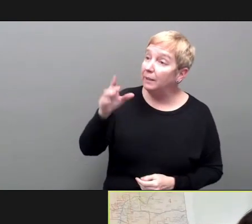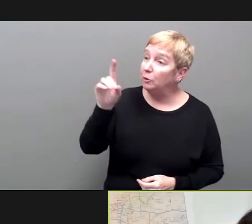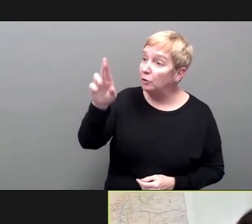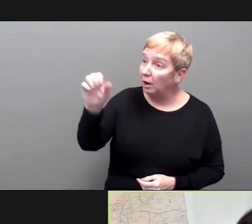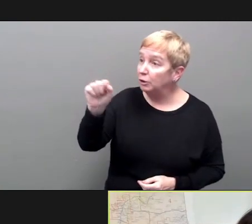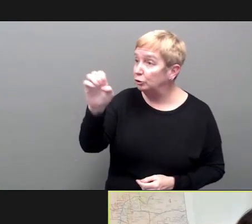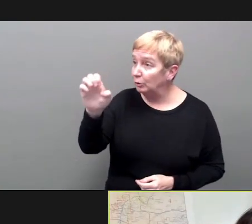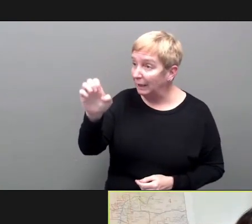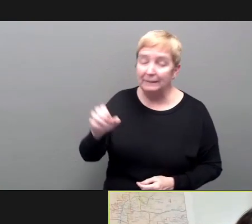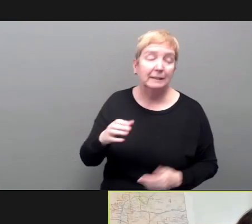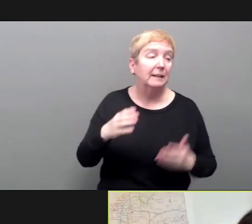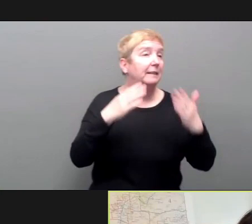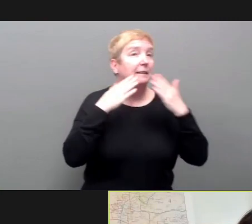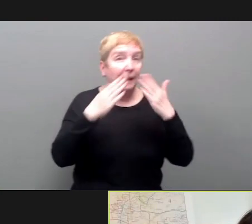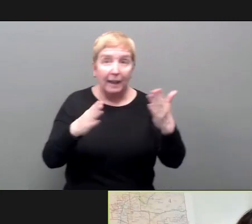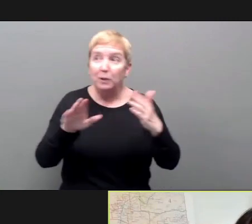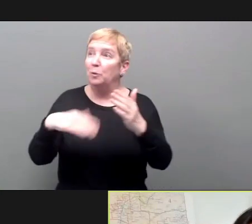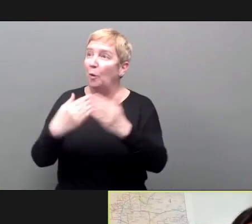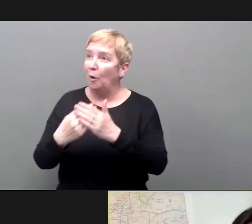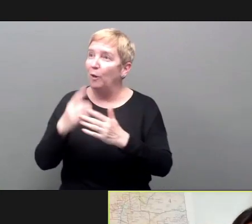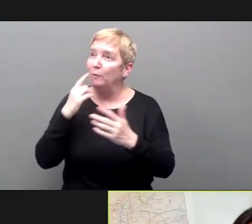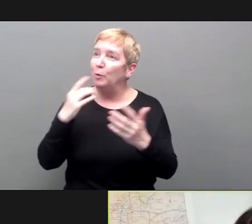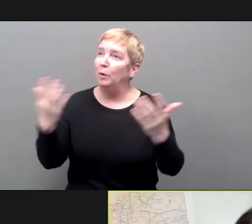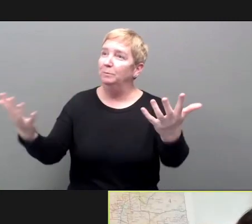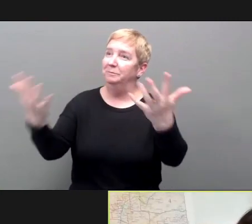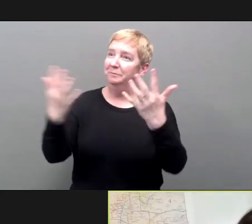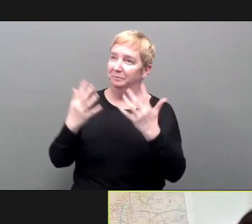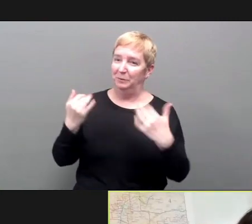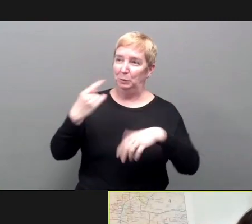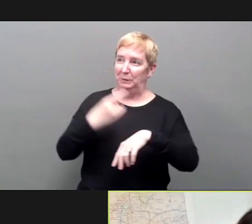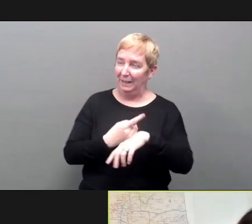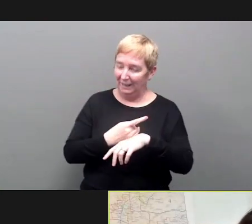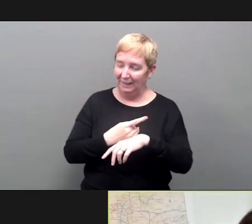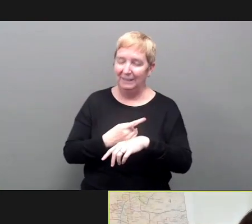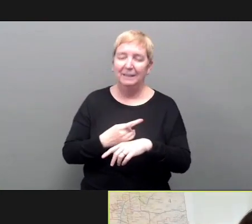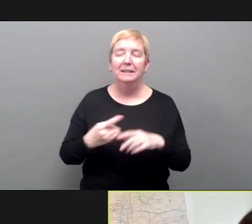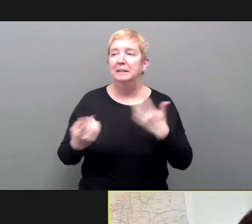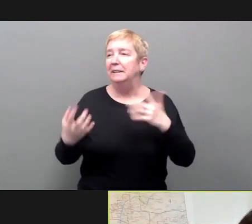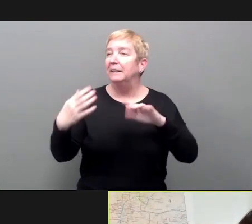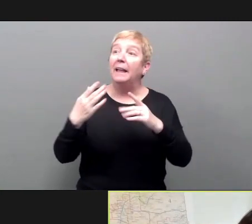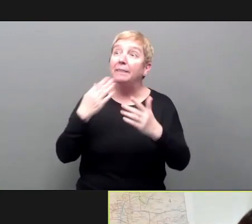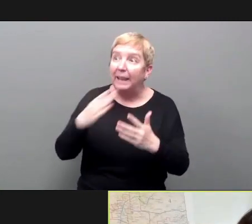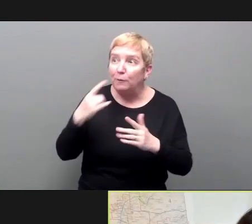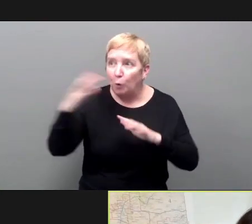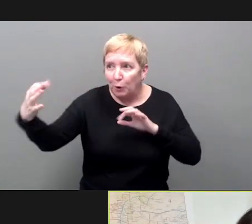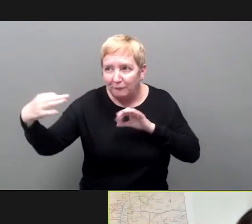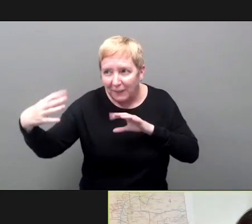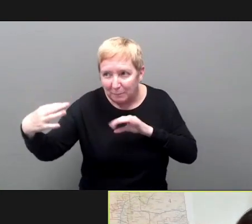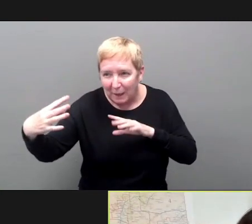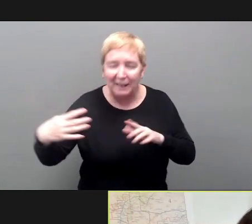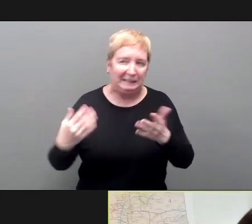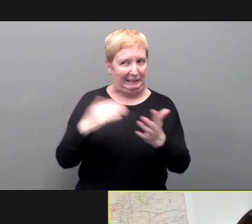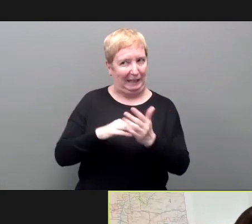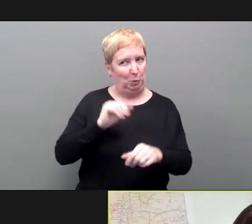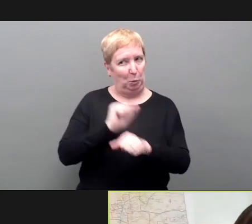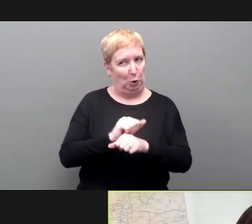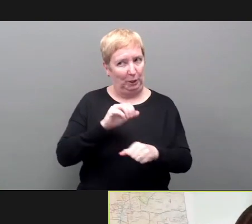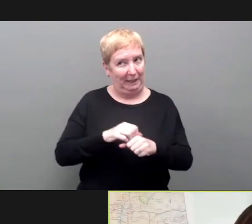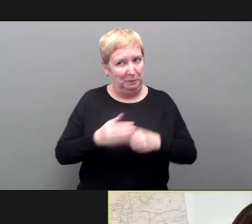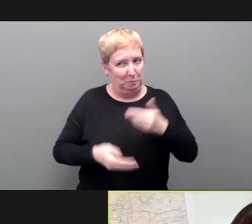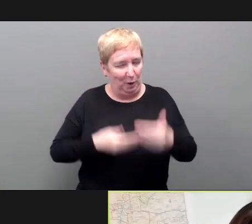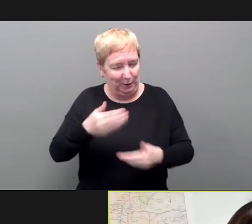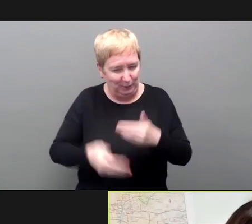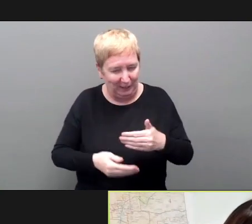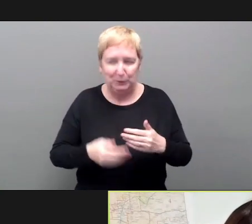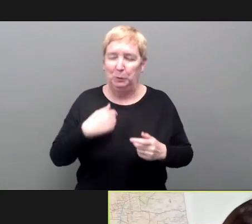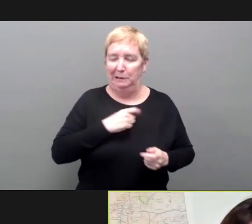you, everyone, for joining us today. We love feedback and again, work in progress. Thanks for rolling with